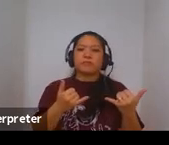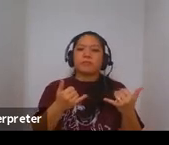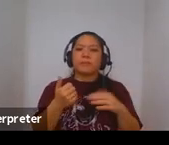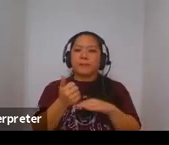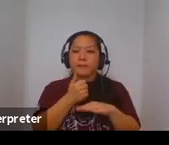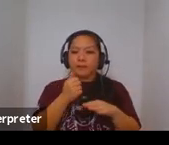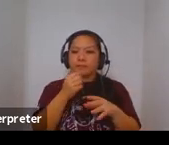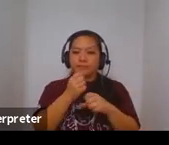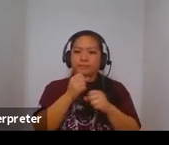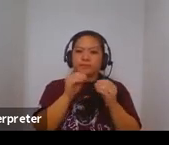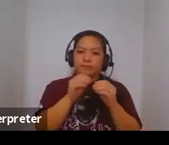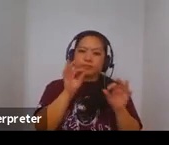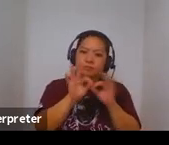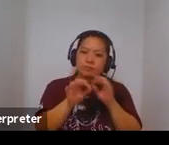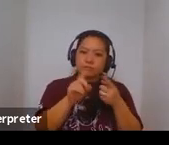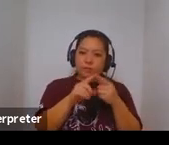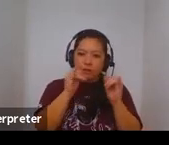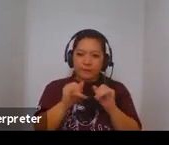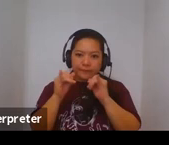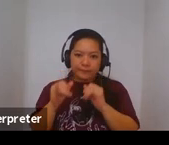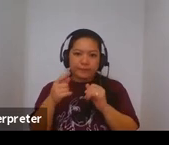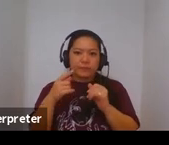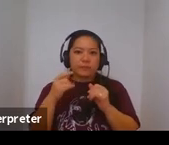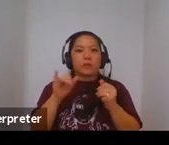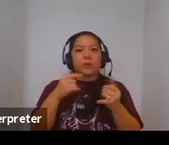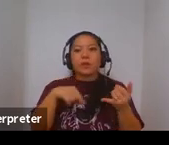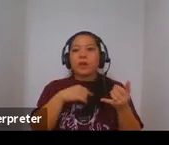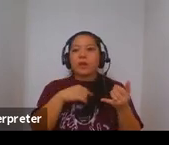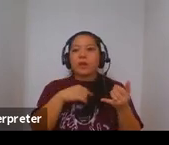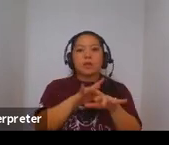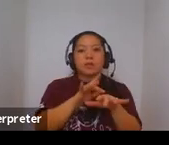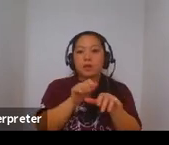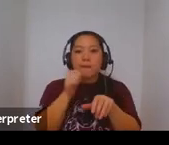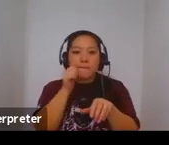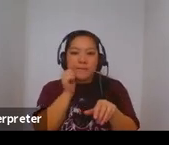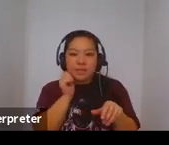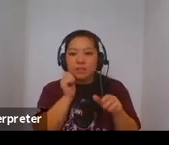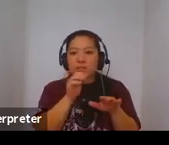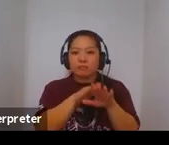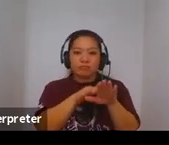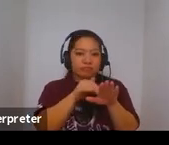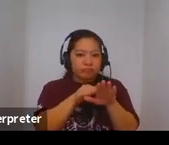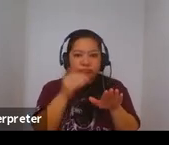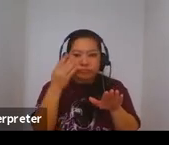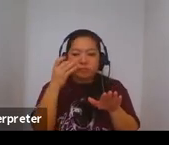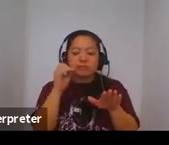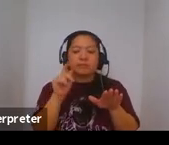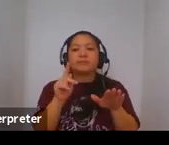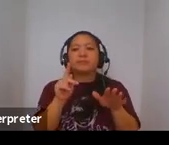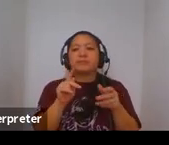more specific to individuals. Then we have touching, pinching, groping, then